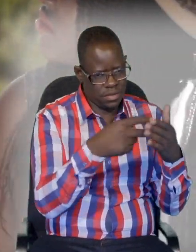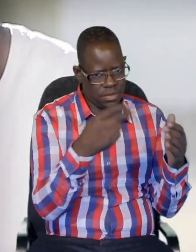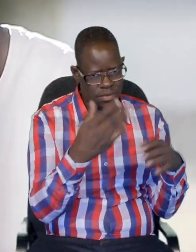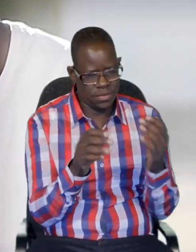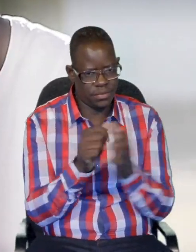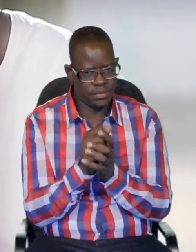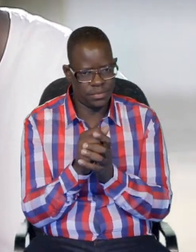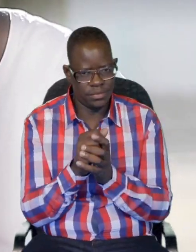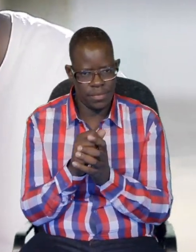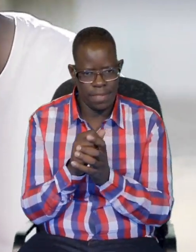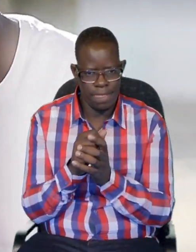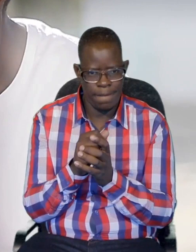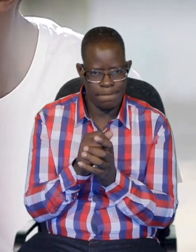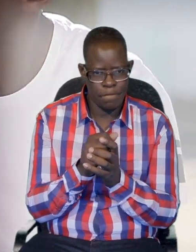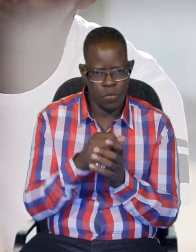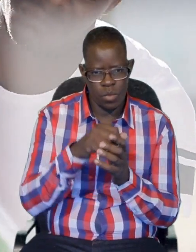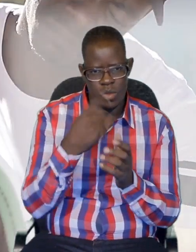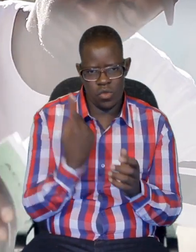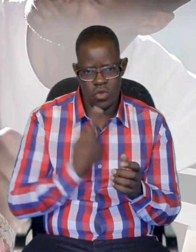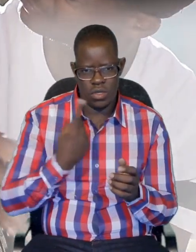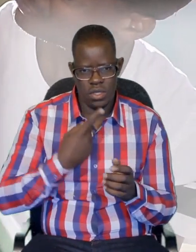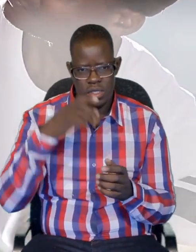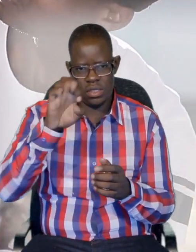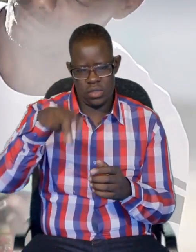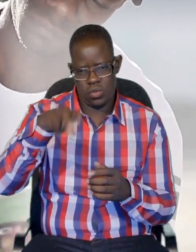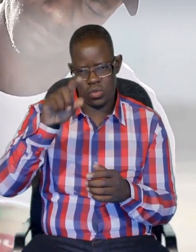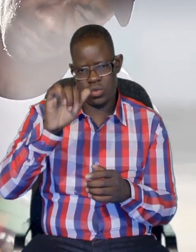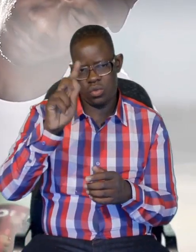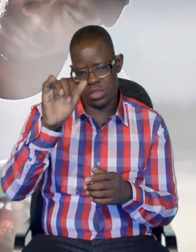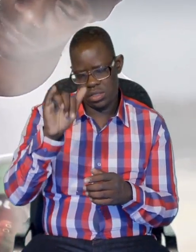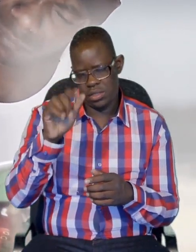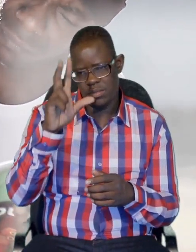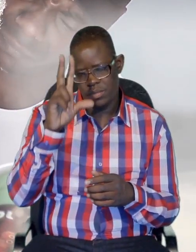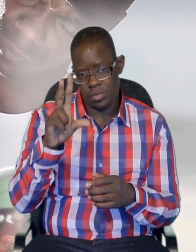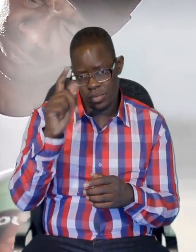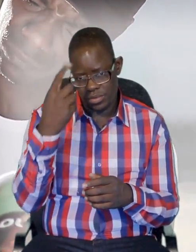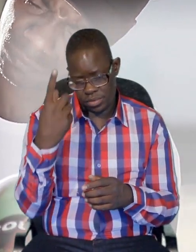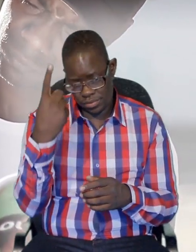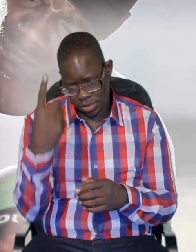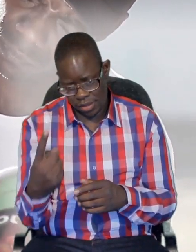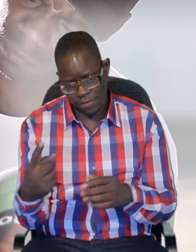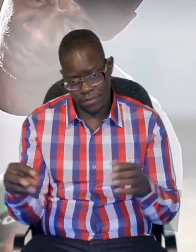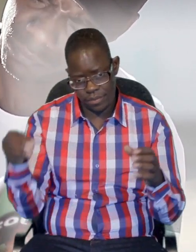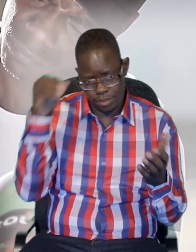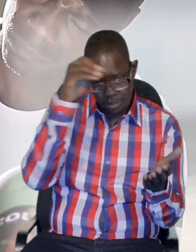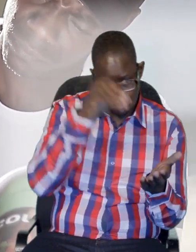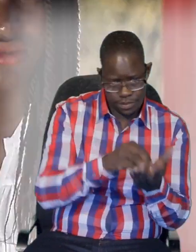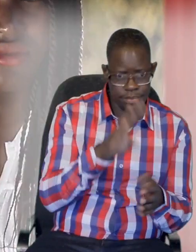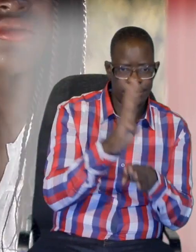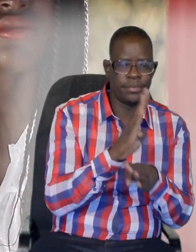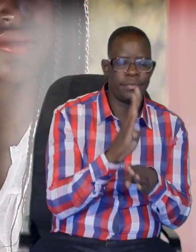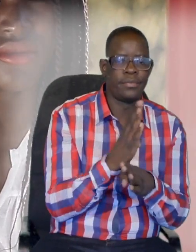assets. So owner's equity can also be money invested in the business by the owner, plus income received and